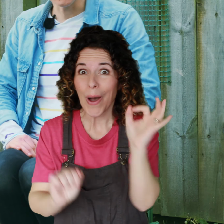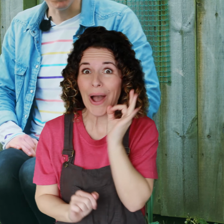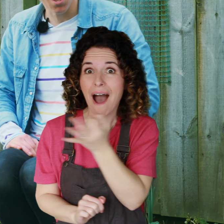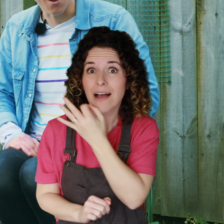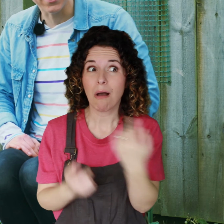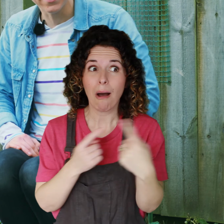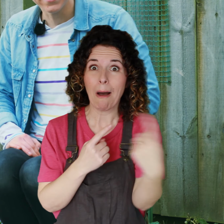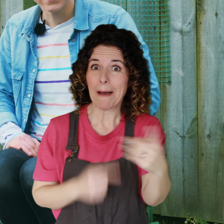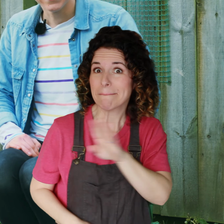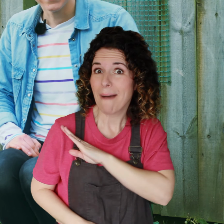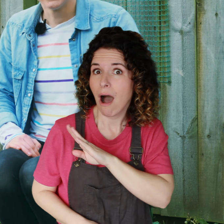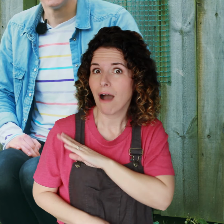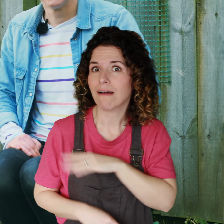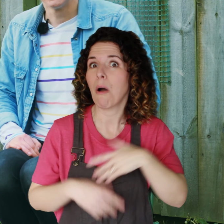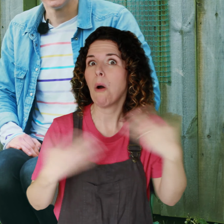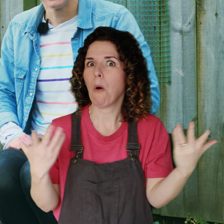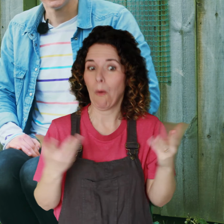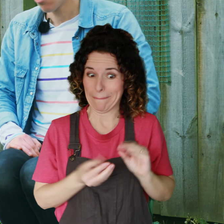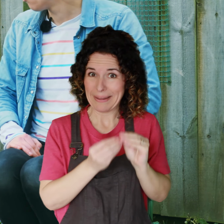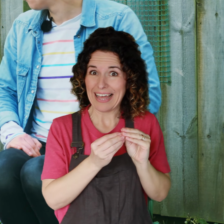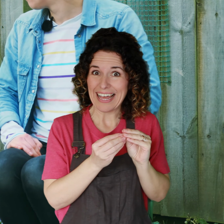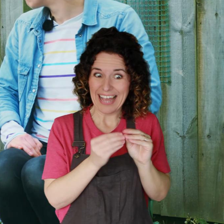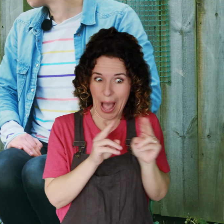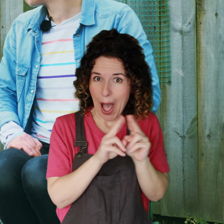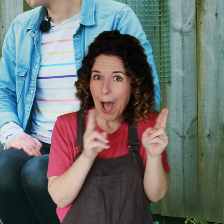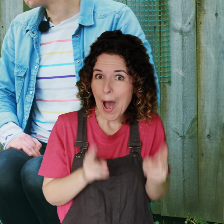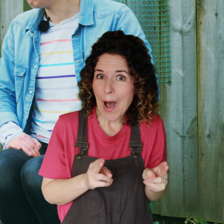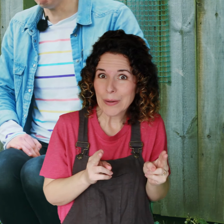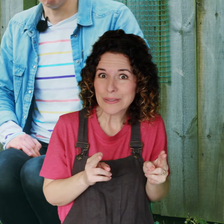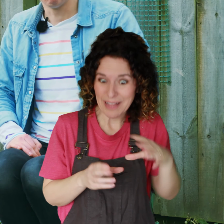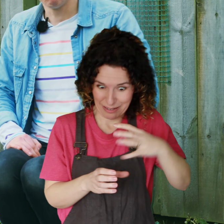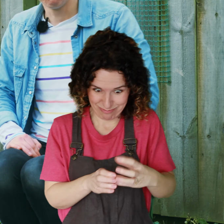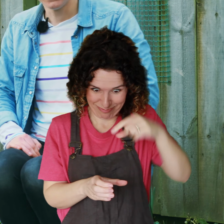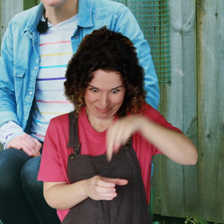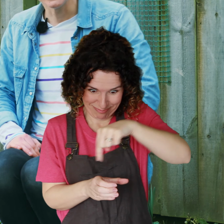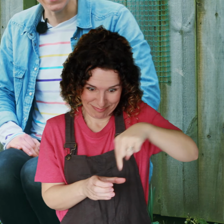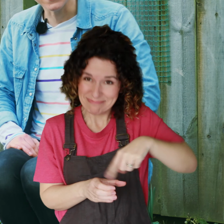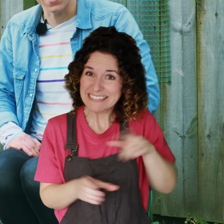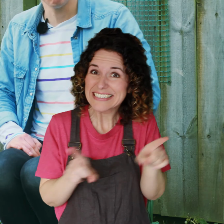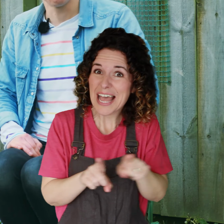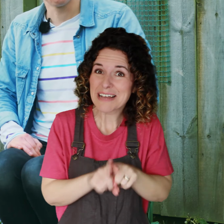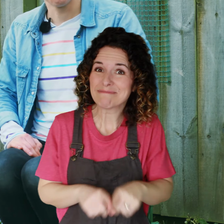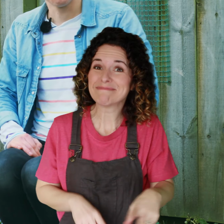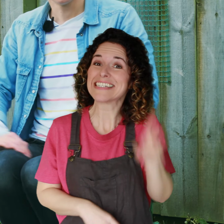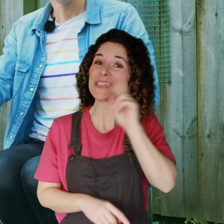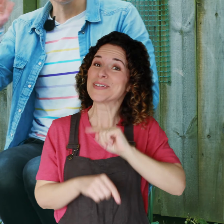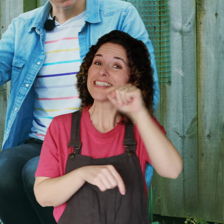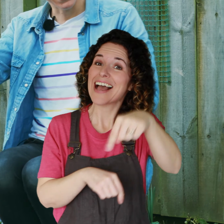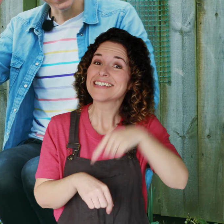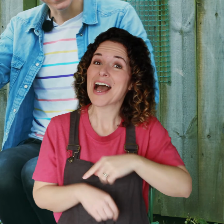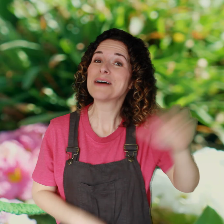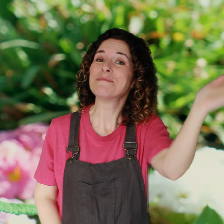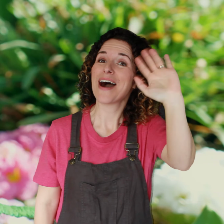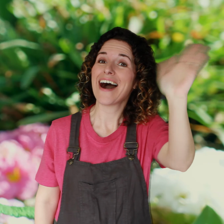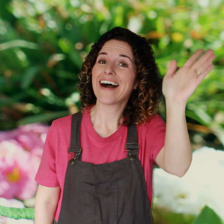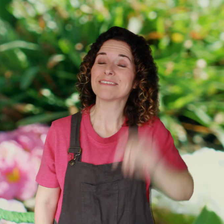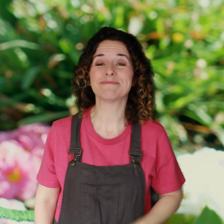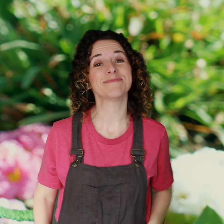Or in the park. Or you could build a house for one like our gardeners did. See you next time. Bye-bye. Bye.